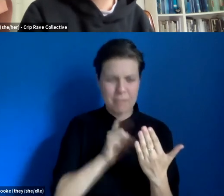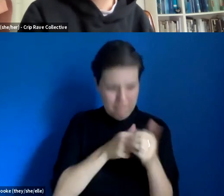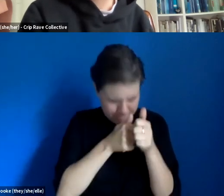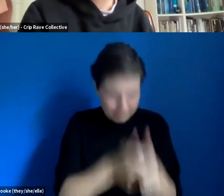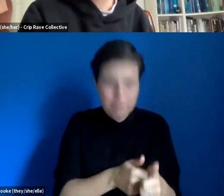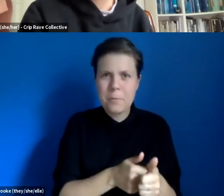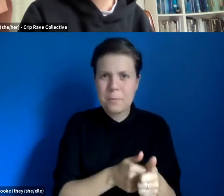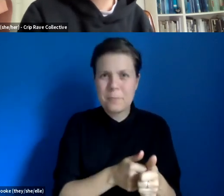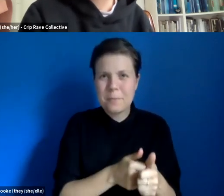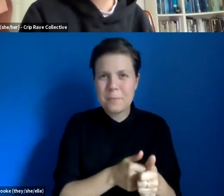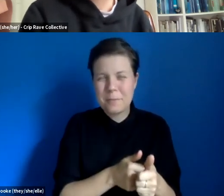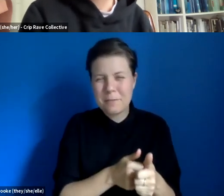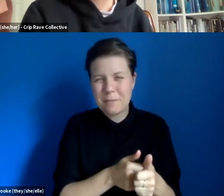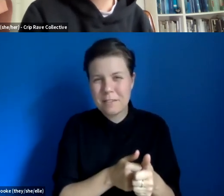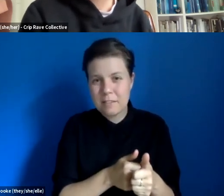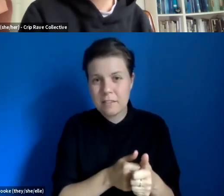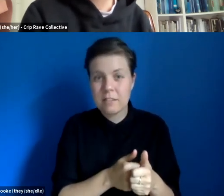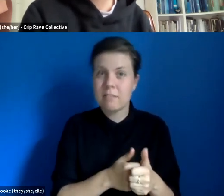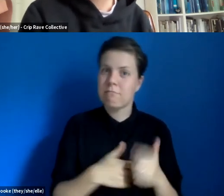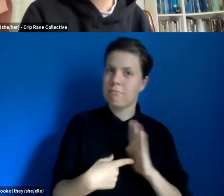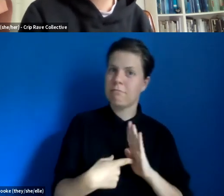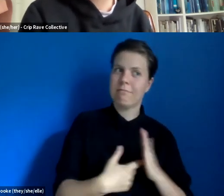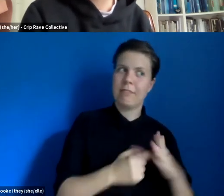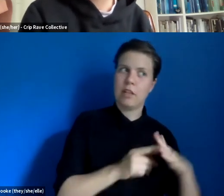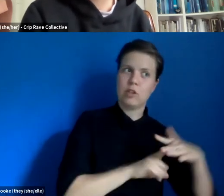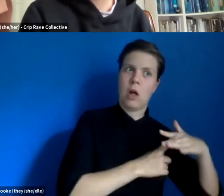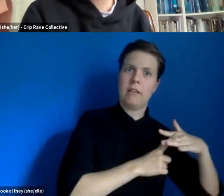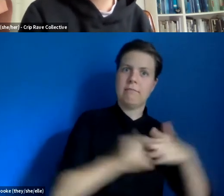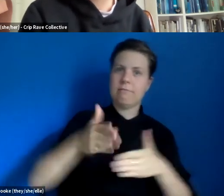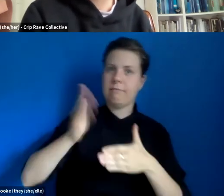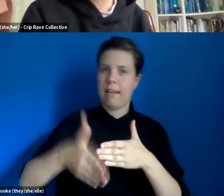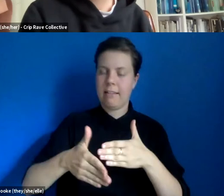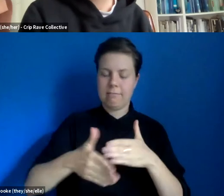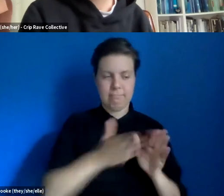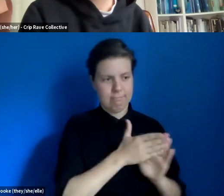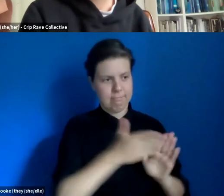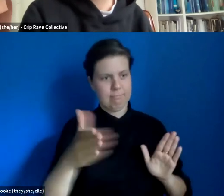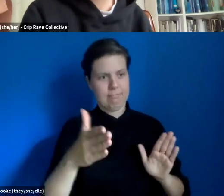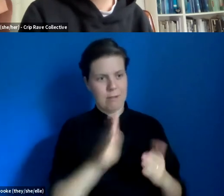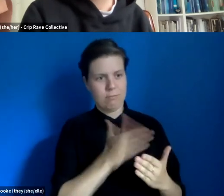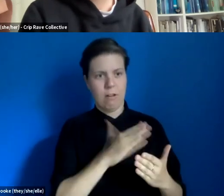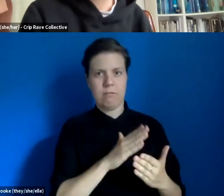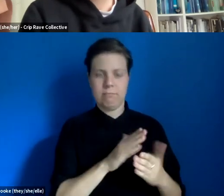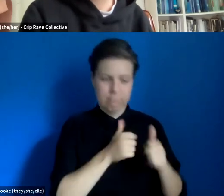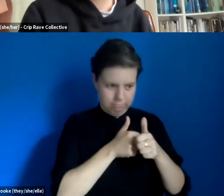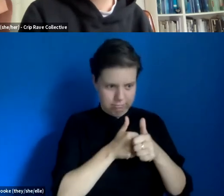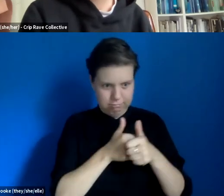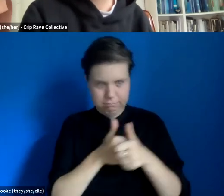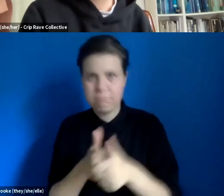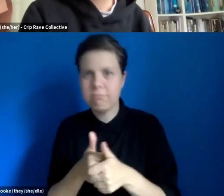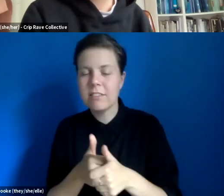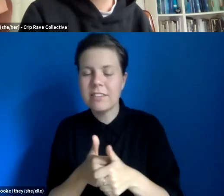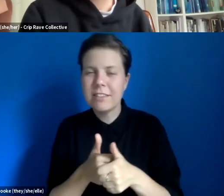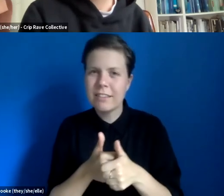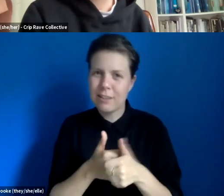point. There's a beginning and then there's an end. And you're working towards like a